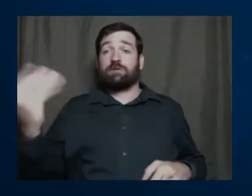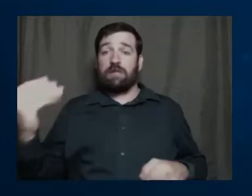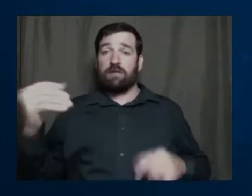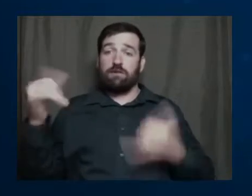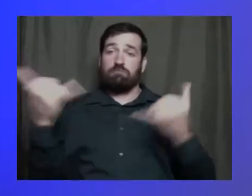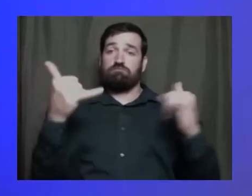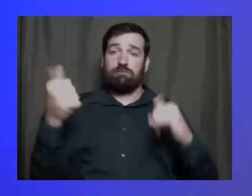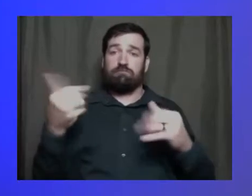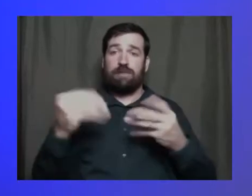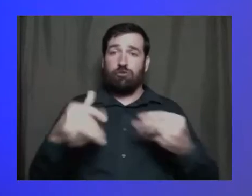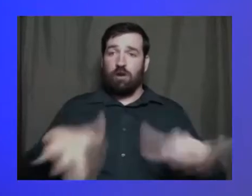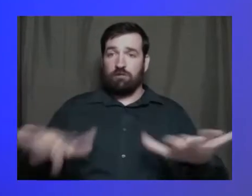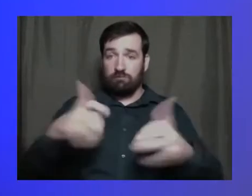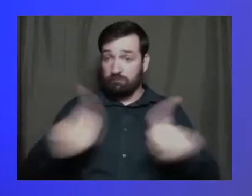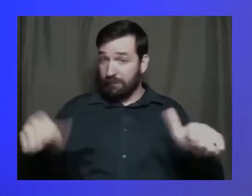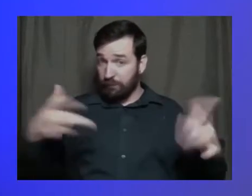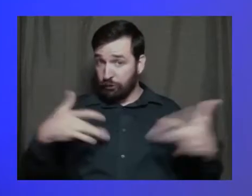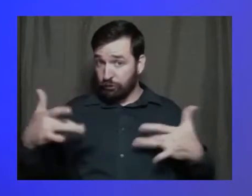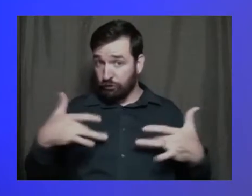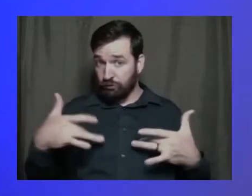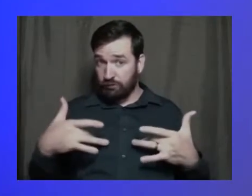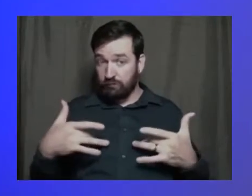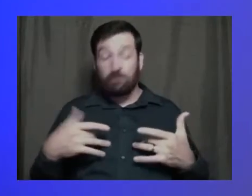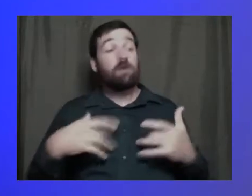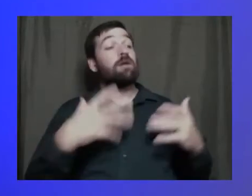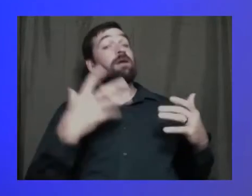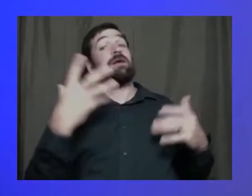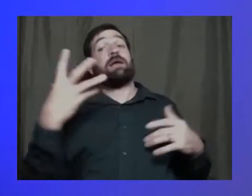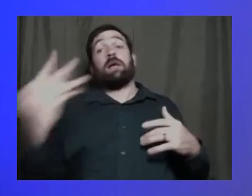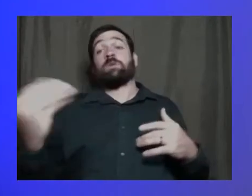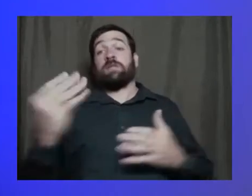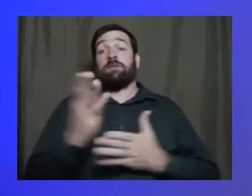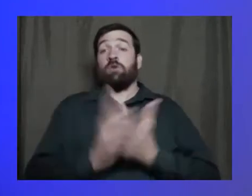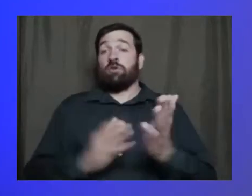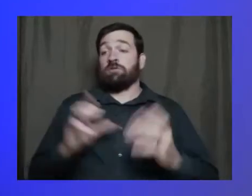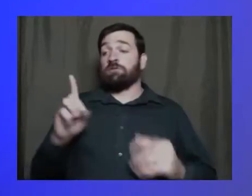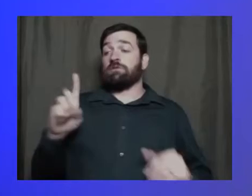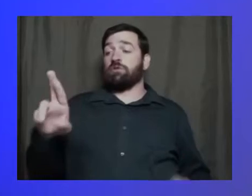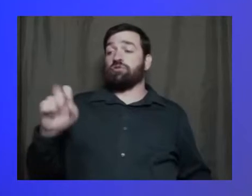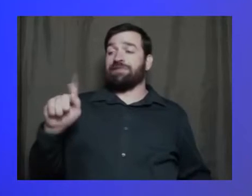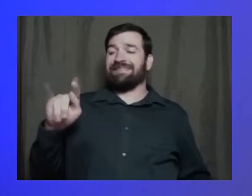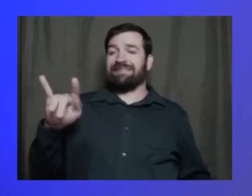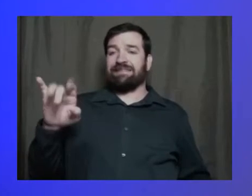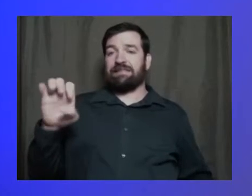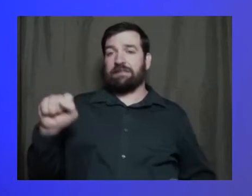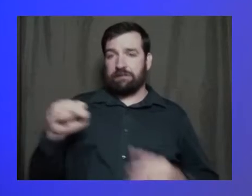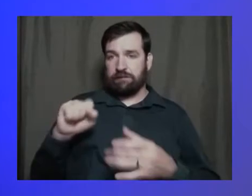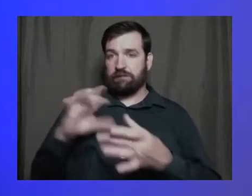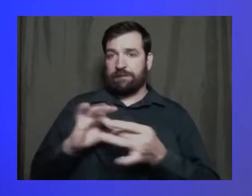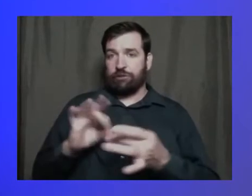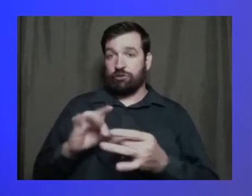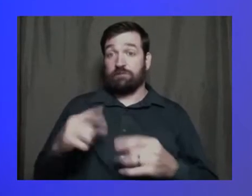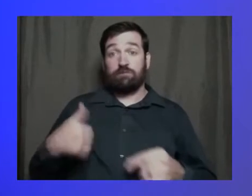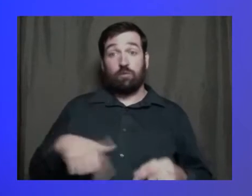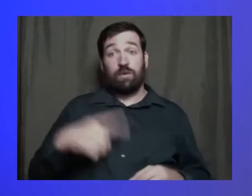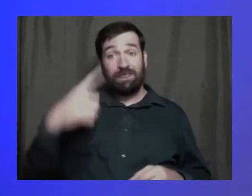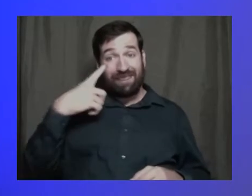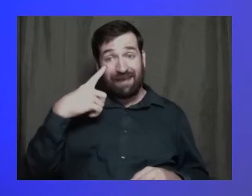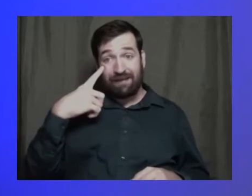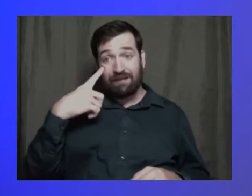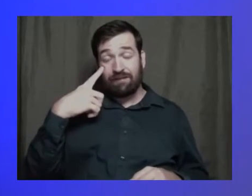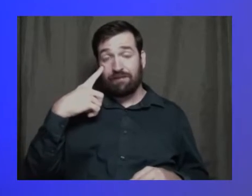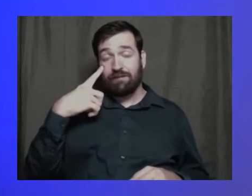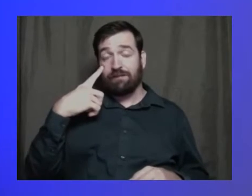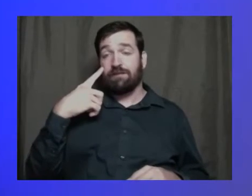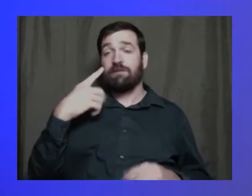about that? Well, in terms of the outside piece, so Dr. Seitz talked about this earlier, and we think that, the data would